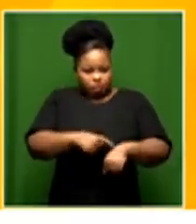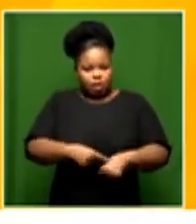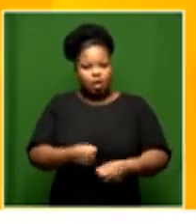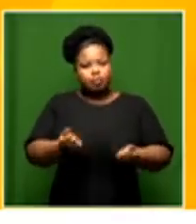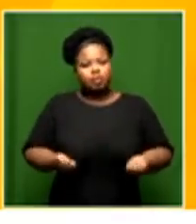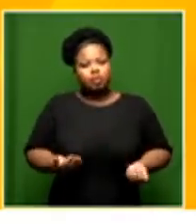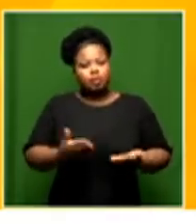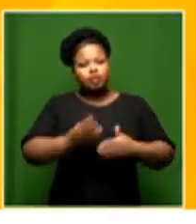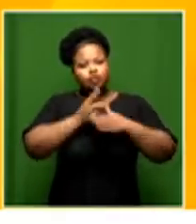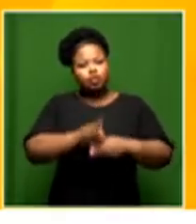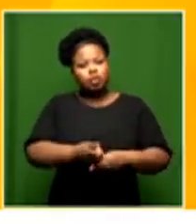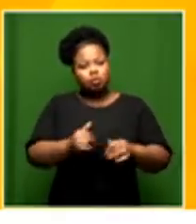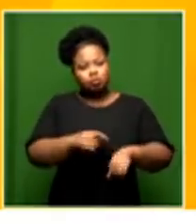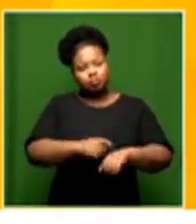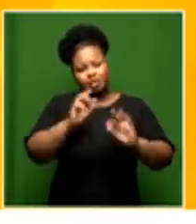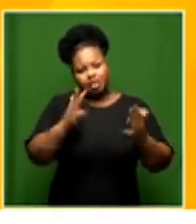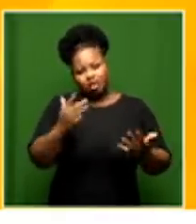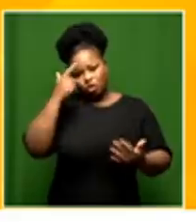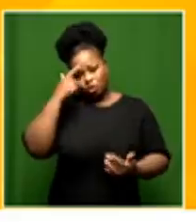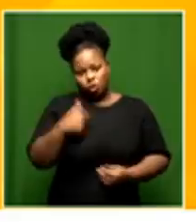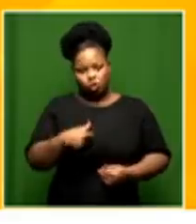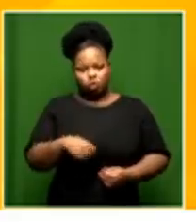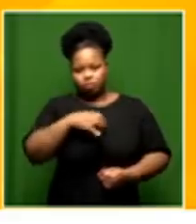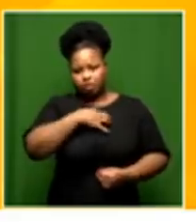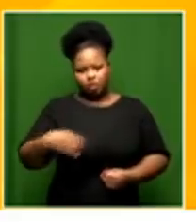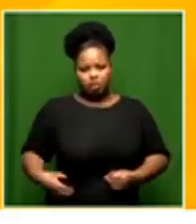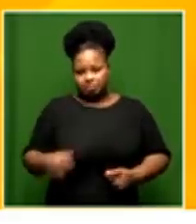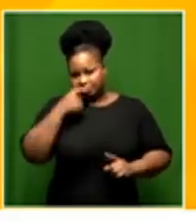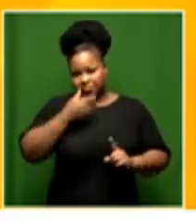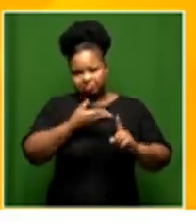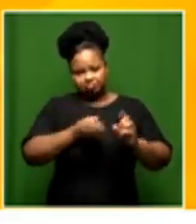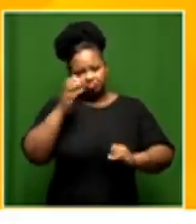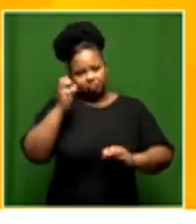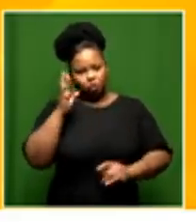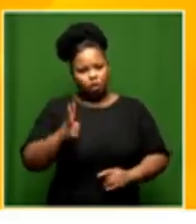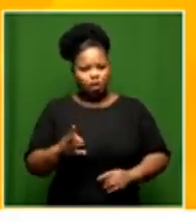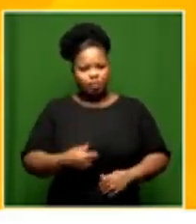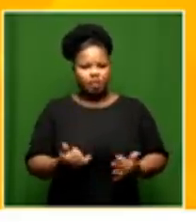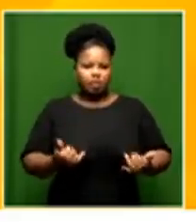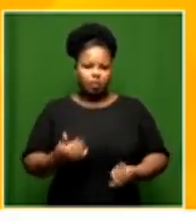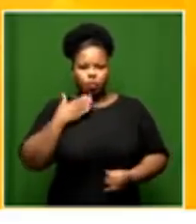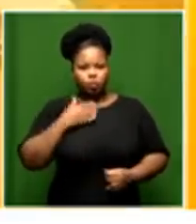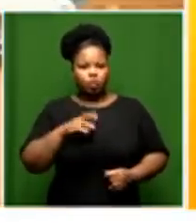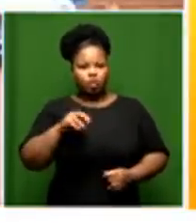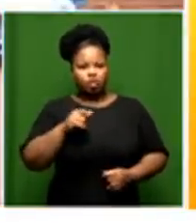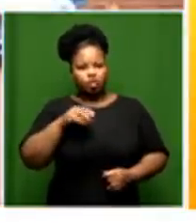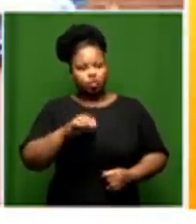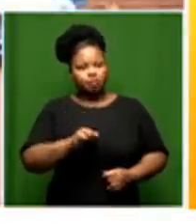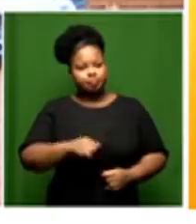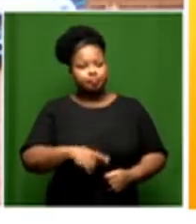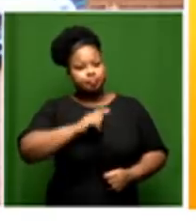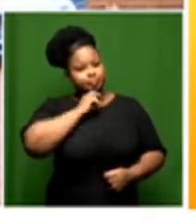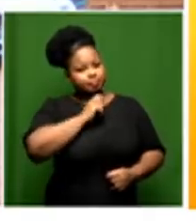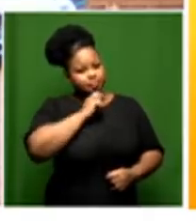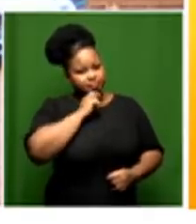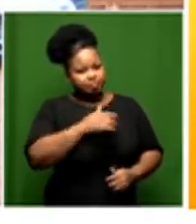a.m. and President Cyril Ramaphosa is expected to deliver the eulogy. We now cross live to our reporter in Emalahleni, Natasha Phiri. Natasha, a very good morning to